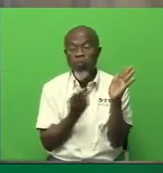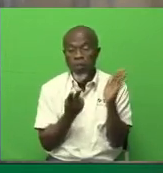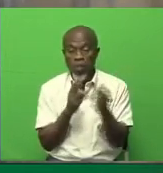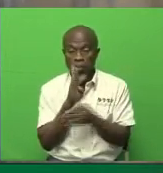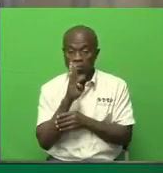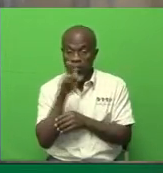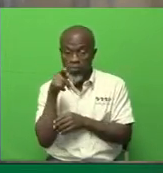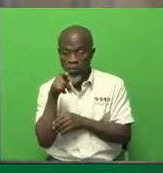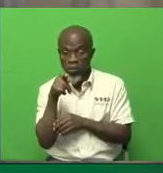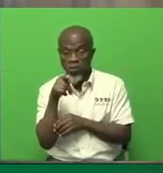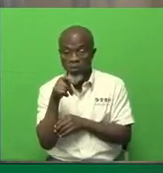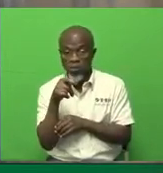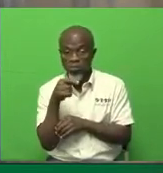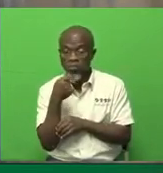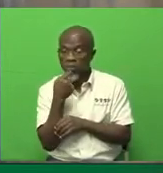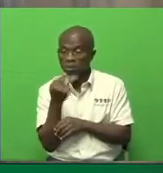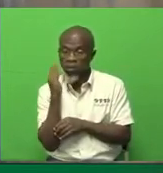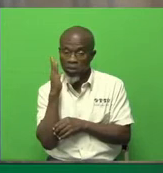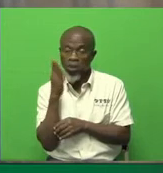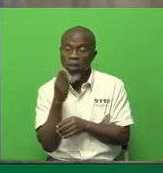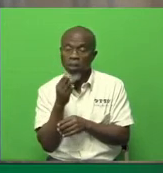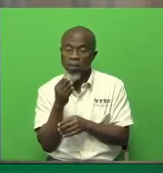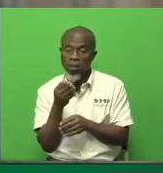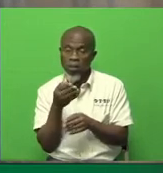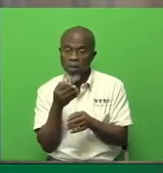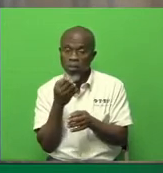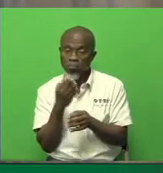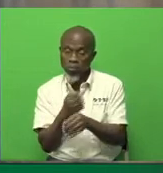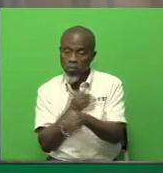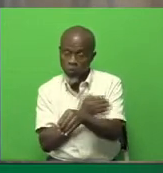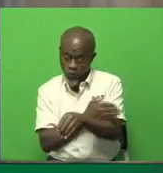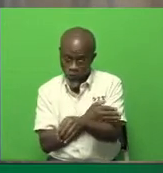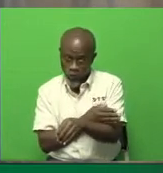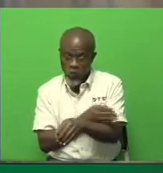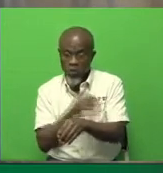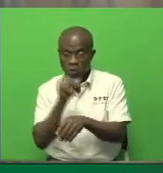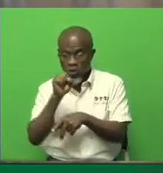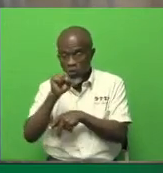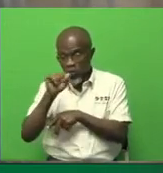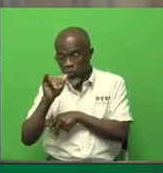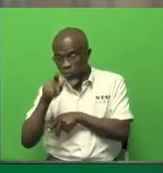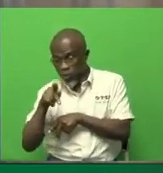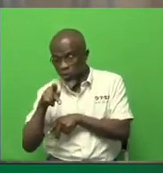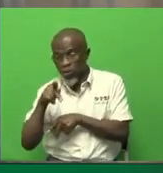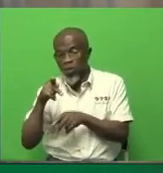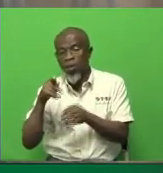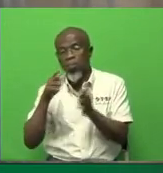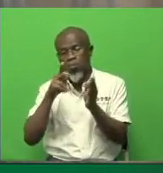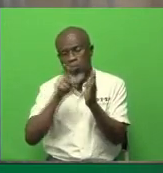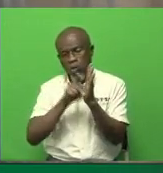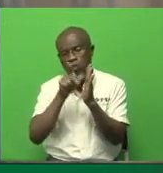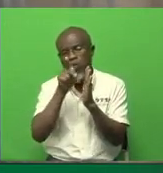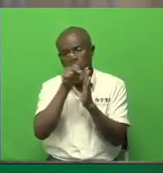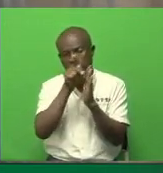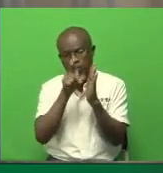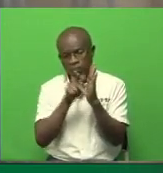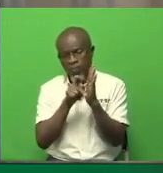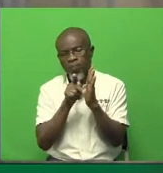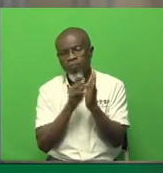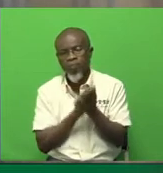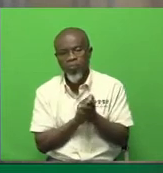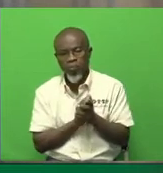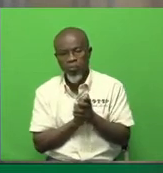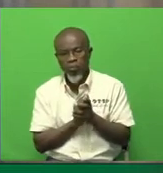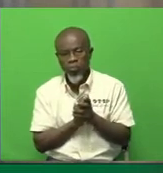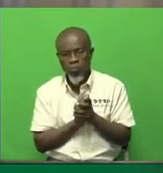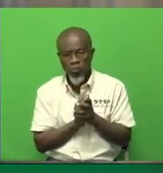that it approve its sip project yet another amazing confidence coincidence all this seemed strangely